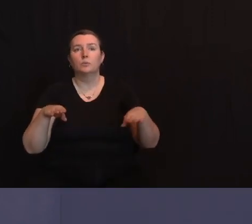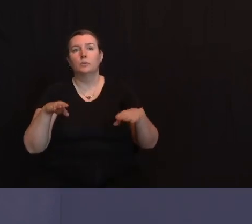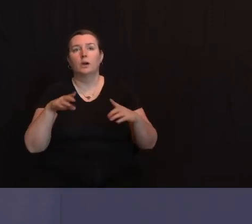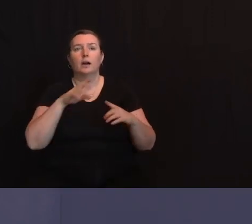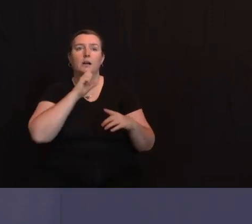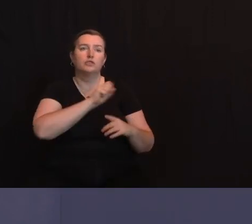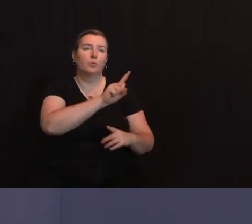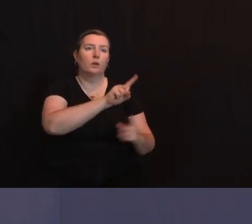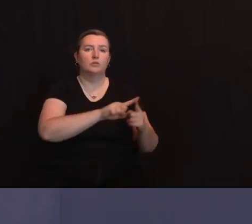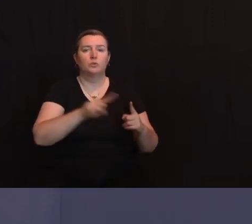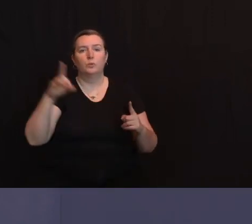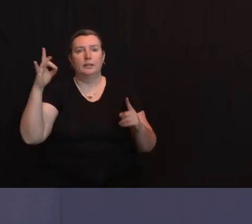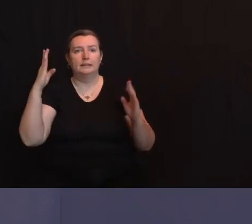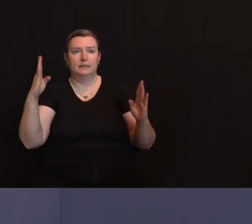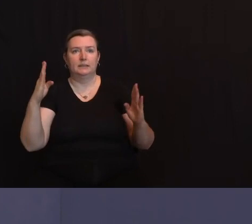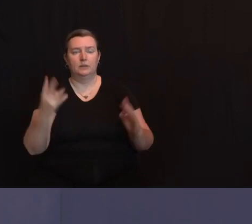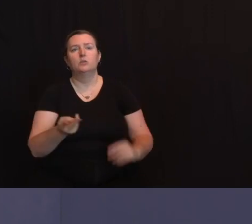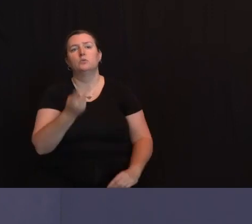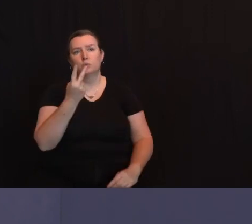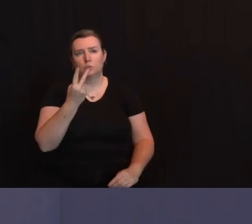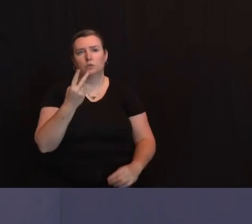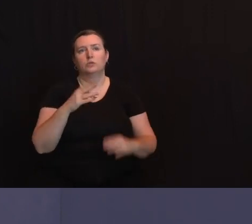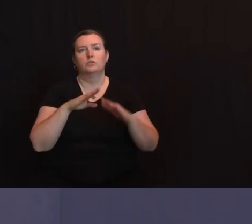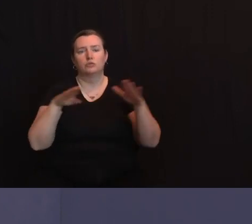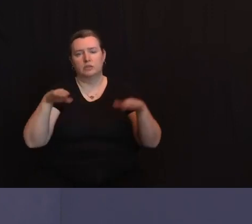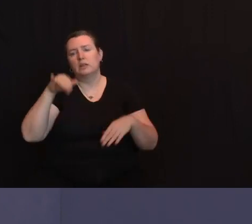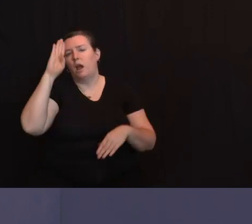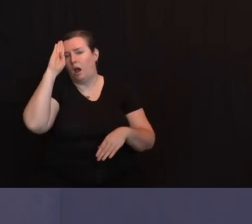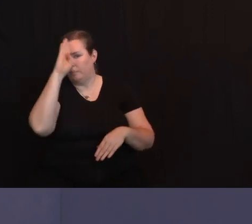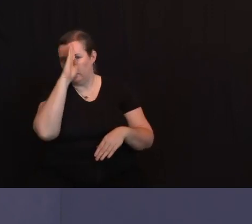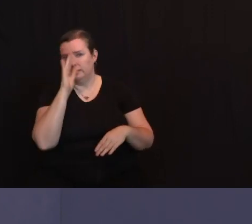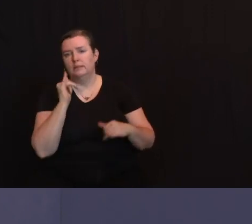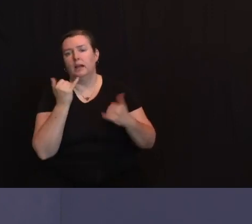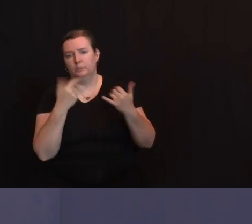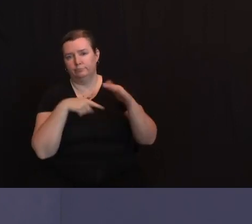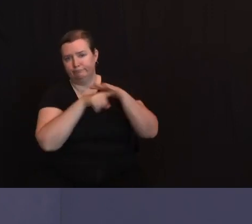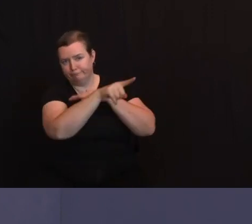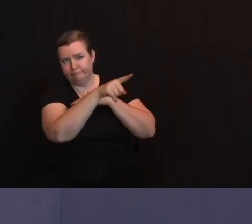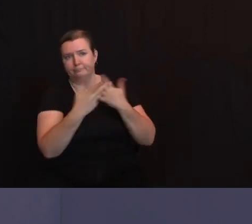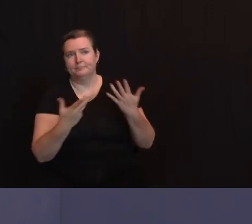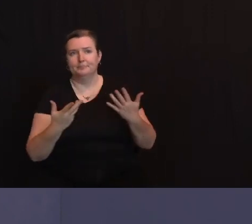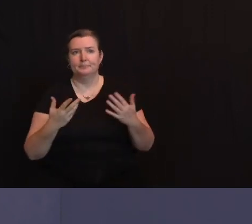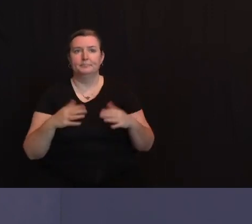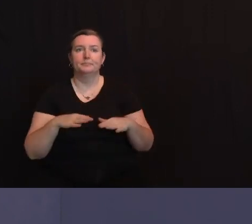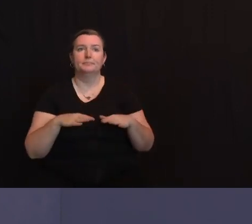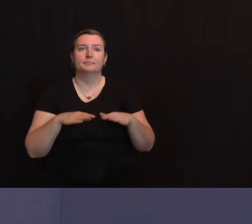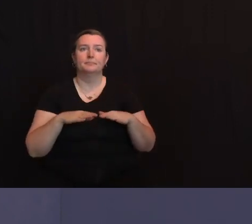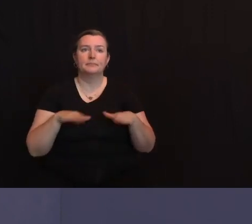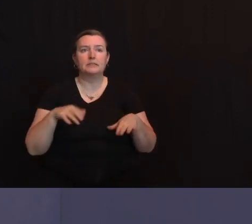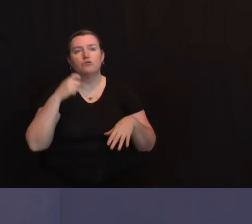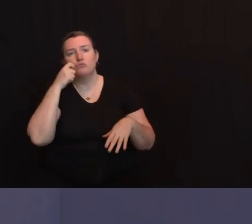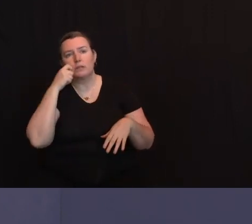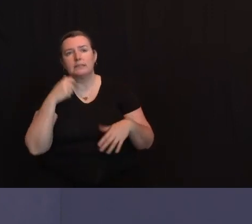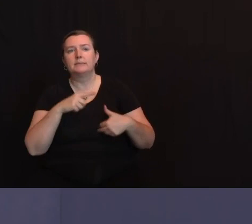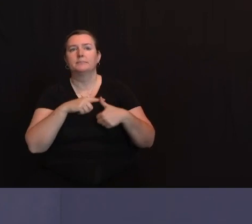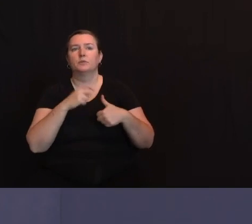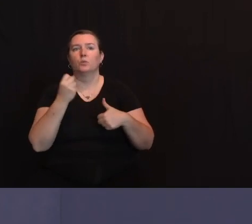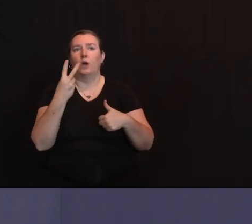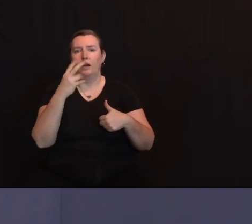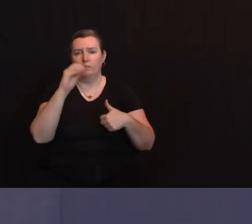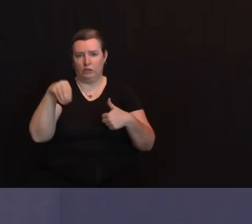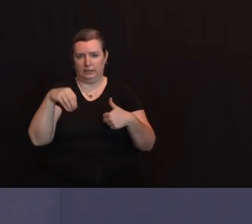hospitalized. The breakdown of race and ethnicity is as follows: white, 12%,